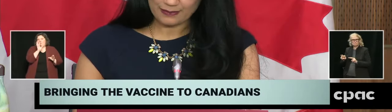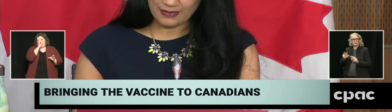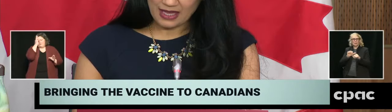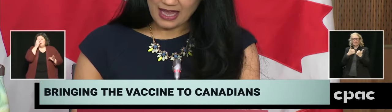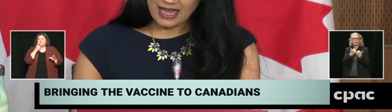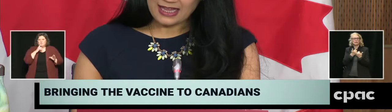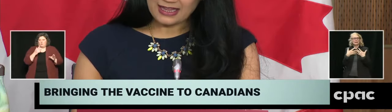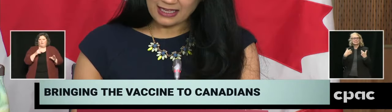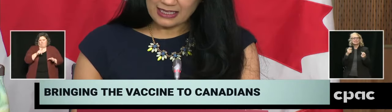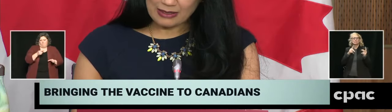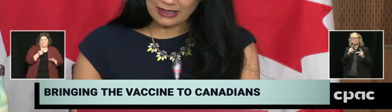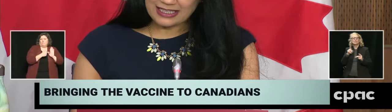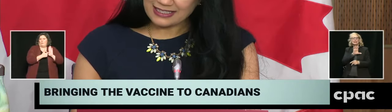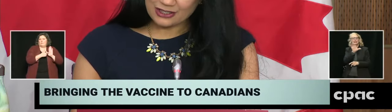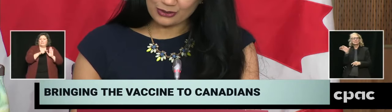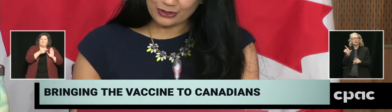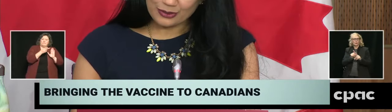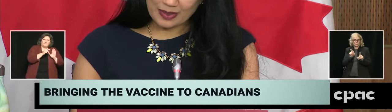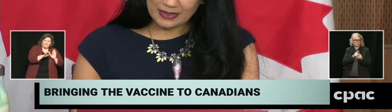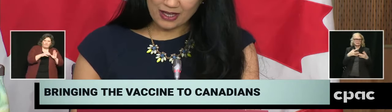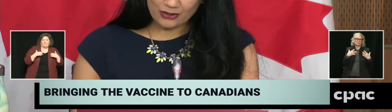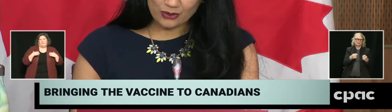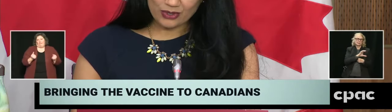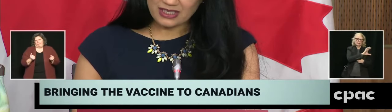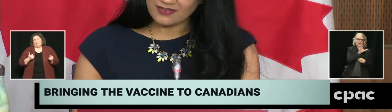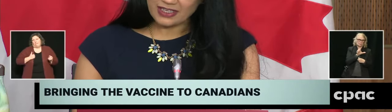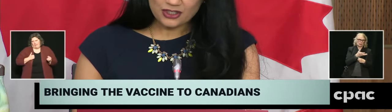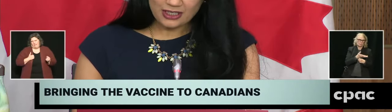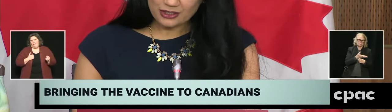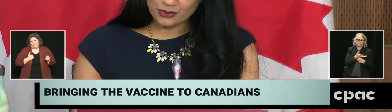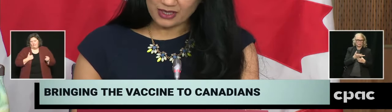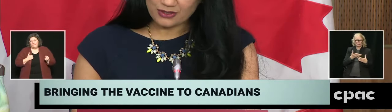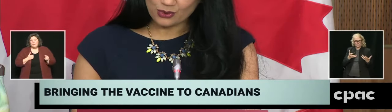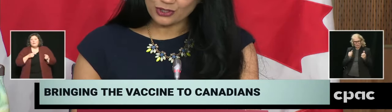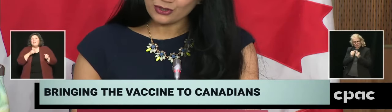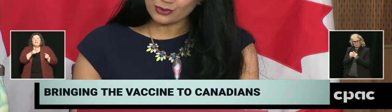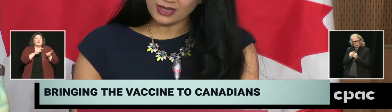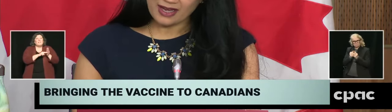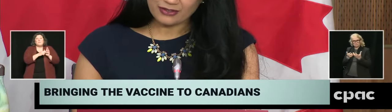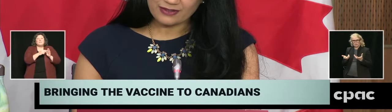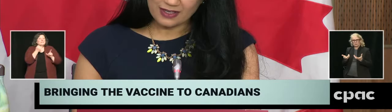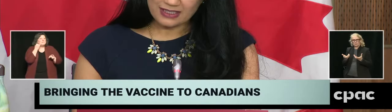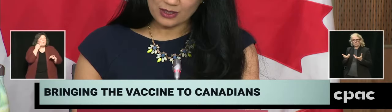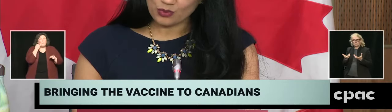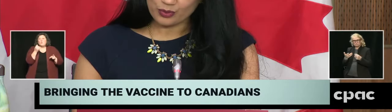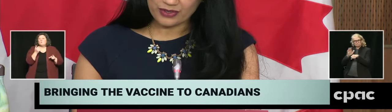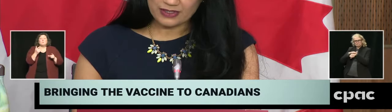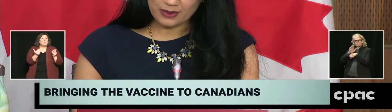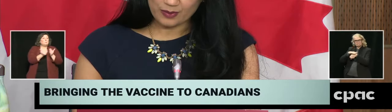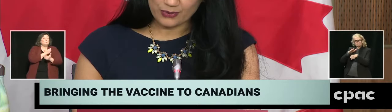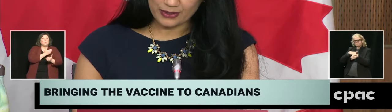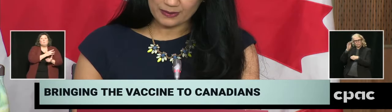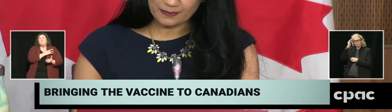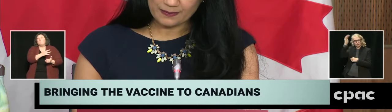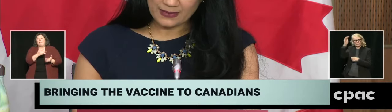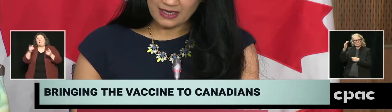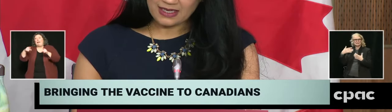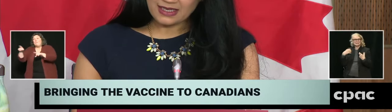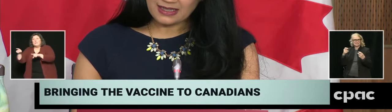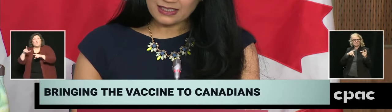Canada. And this is to alert public health authorities of any changing trends or unusual adverse events that weren't previously